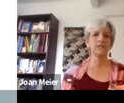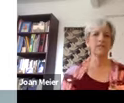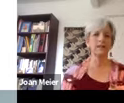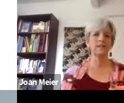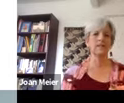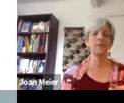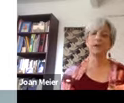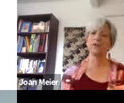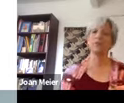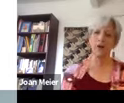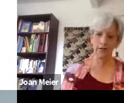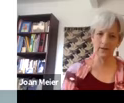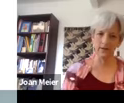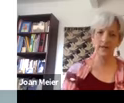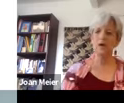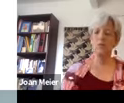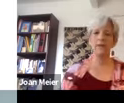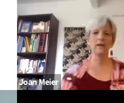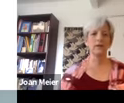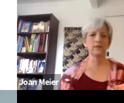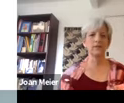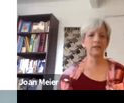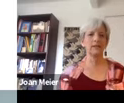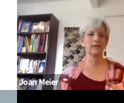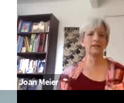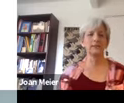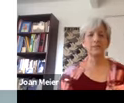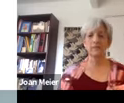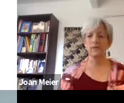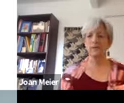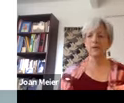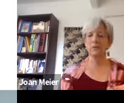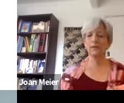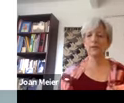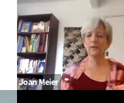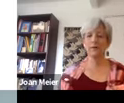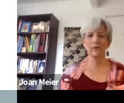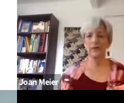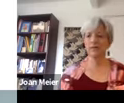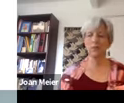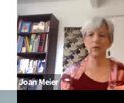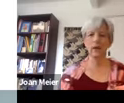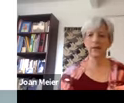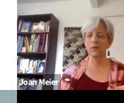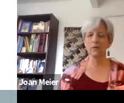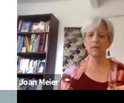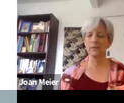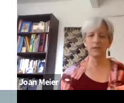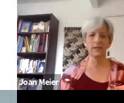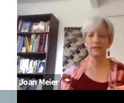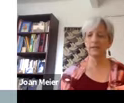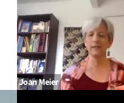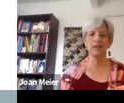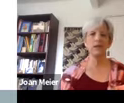of losing custody compared to fathers when they're accused of alienation. So a pretty good confirmation of what we, I think most of